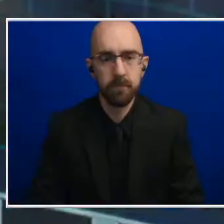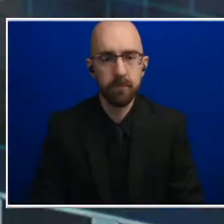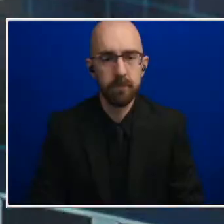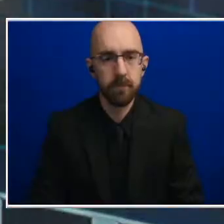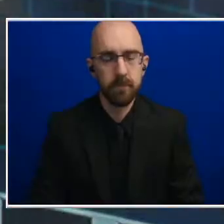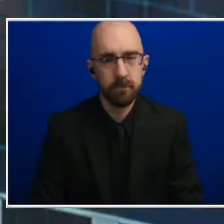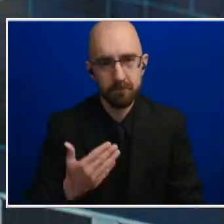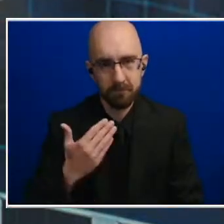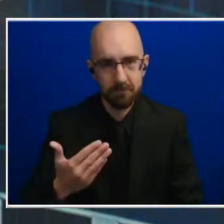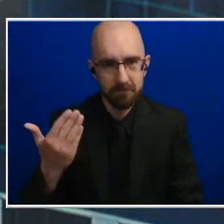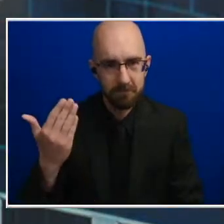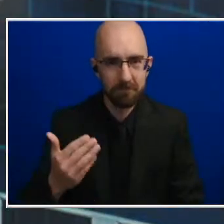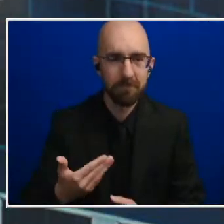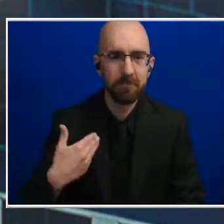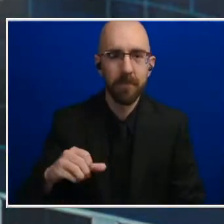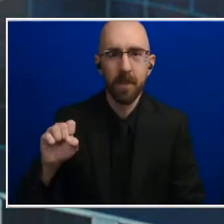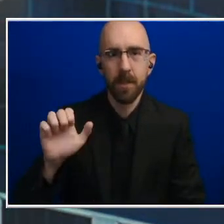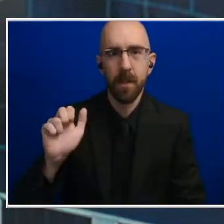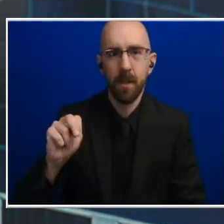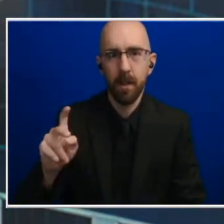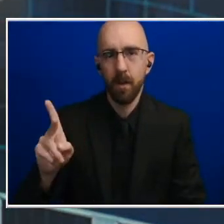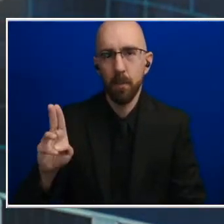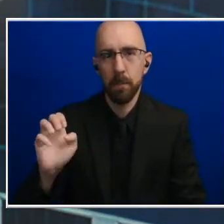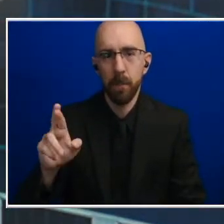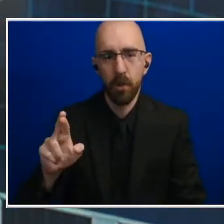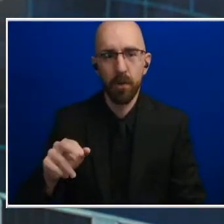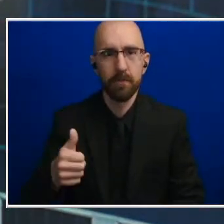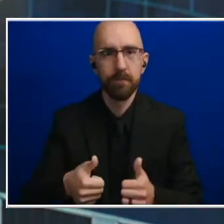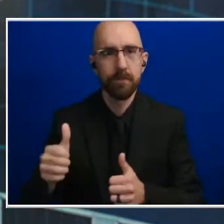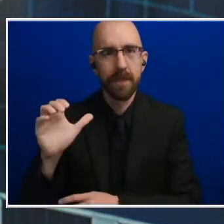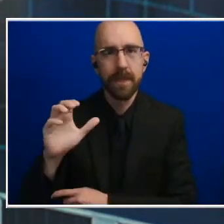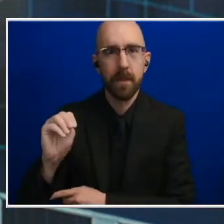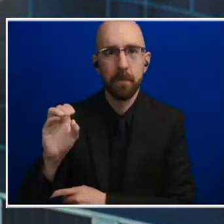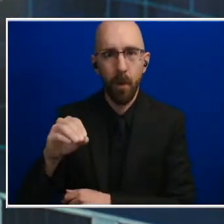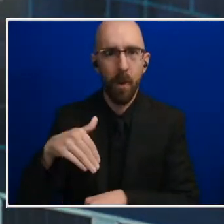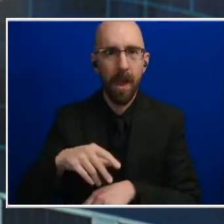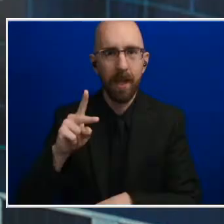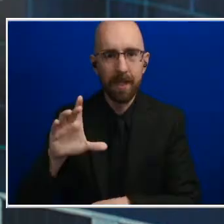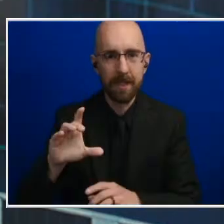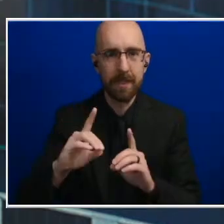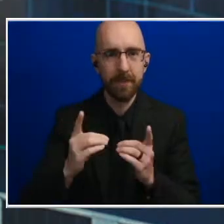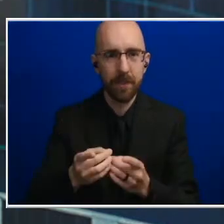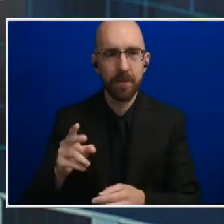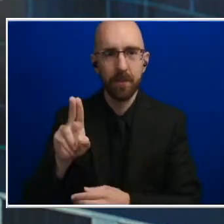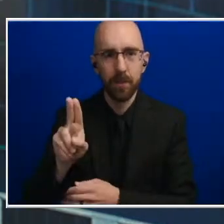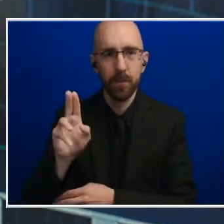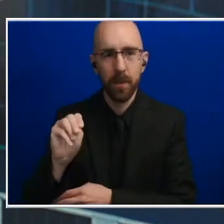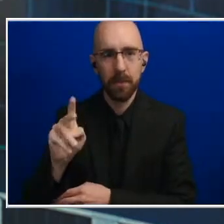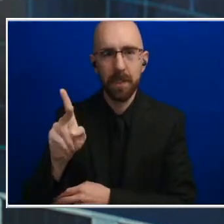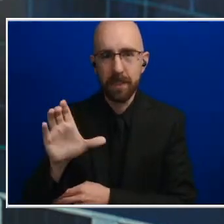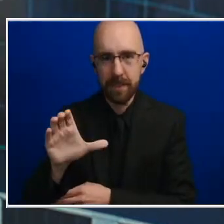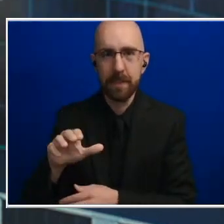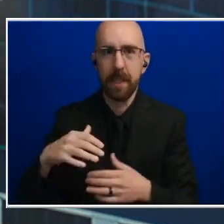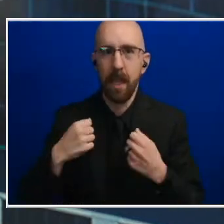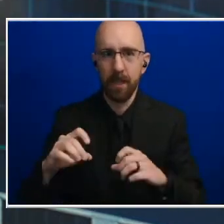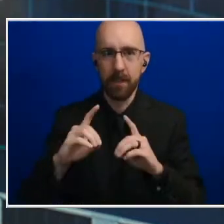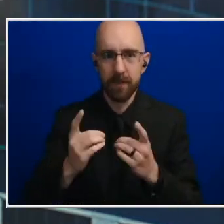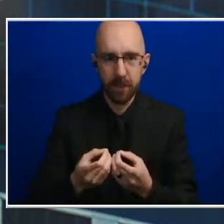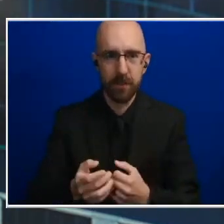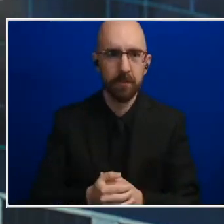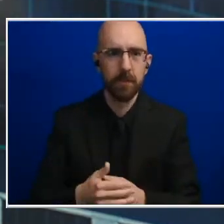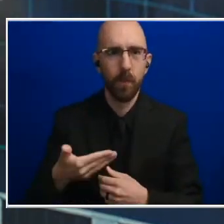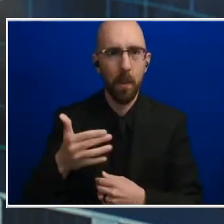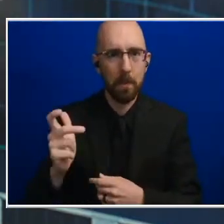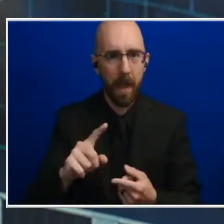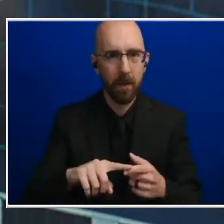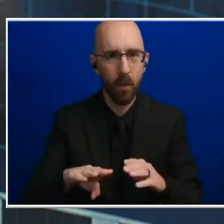morning. I'm Dr. Sean Coomer, Chief Medical Officer of the Kansas City Division of the University of Kansas Health System. Welcome back to Open Mics. When you